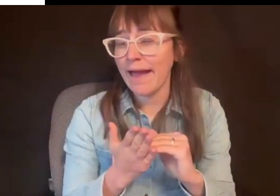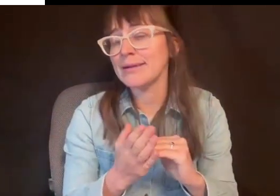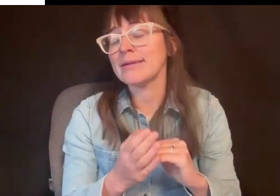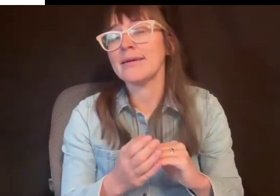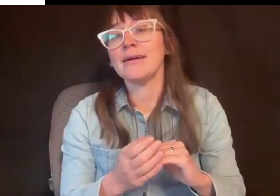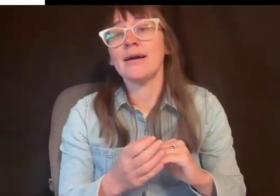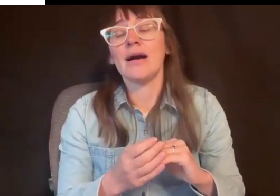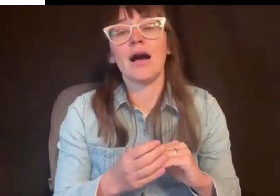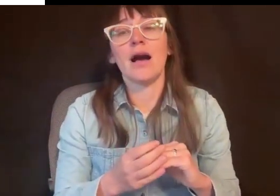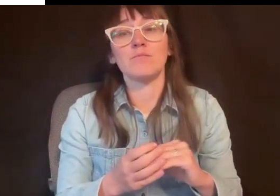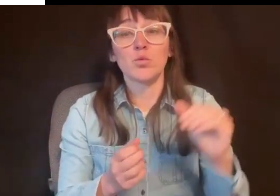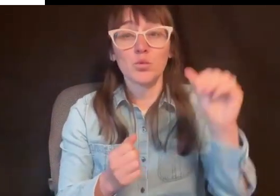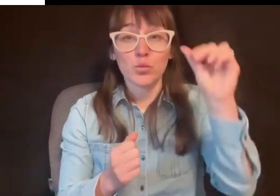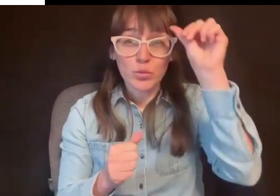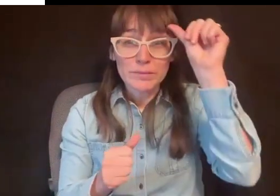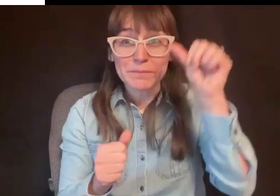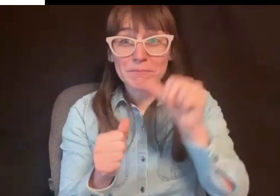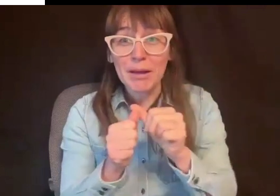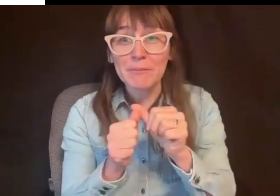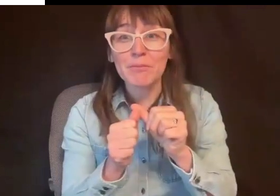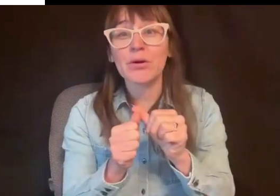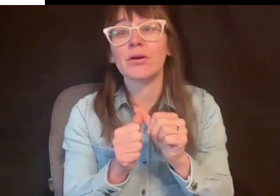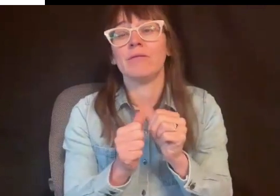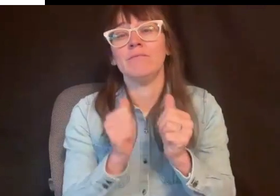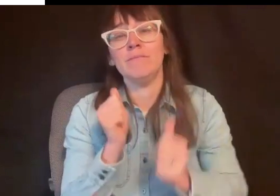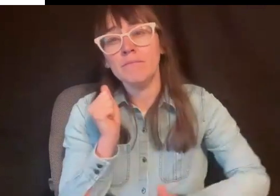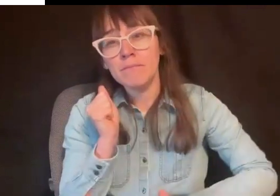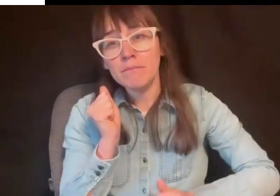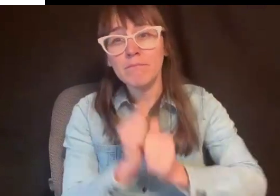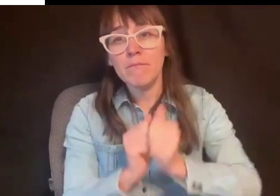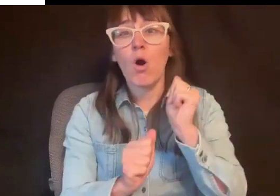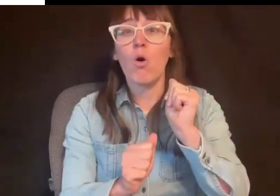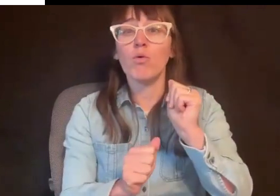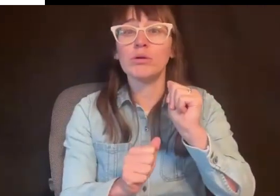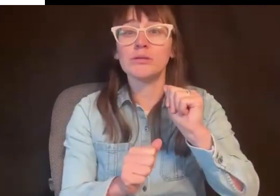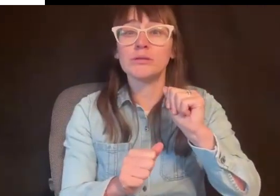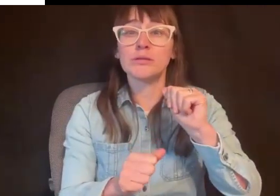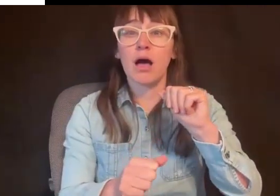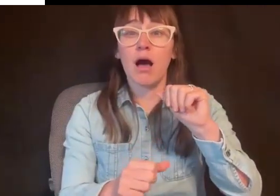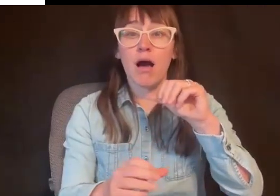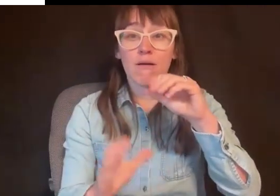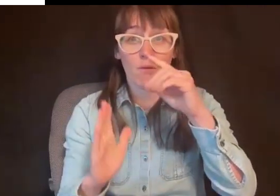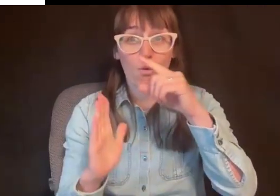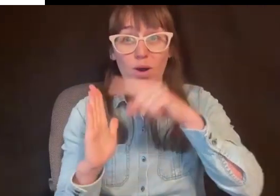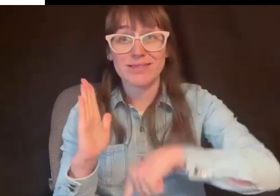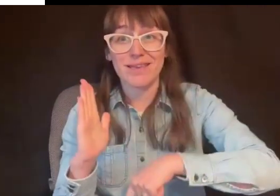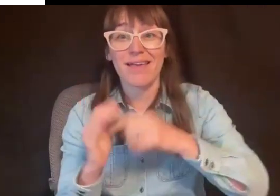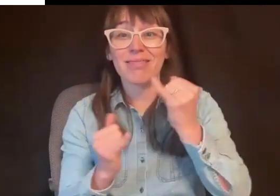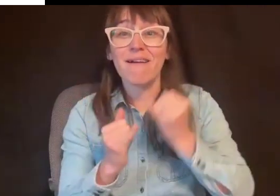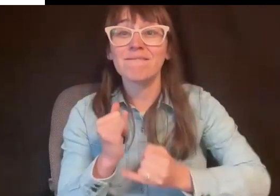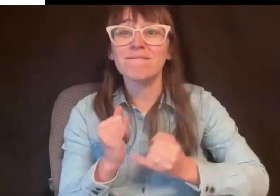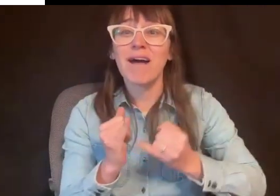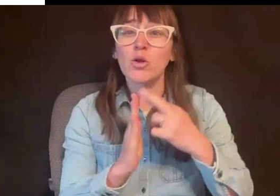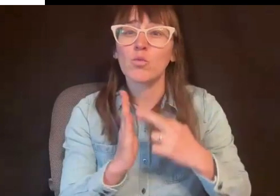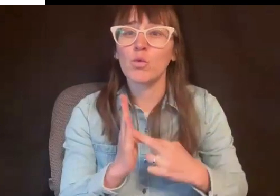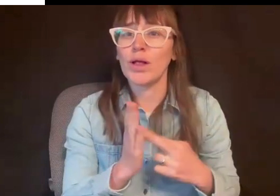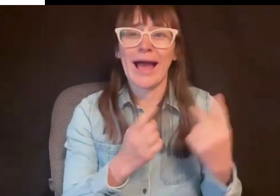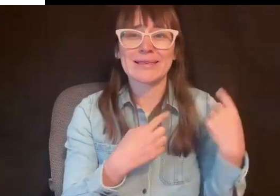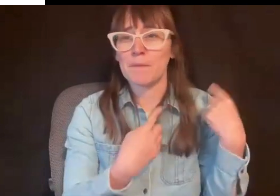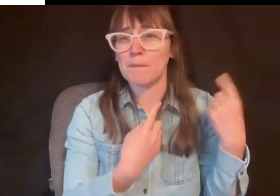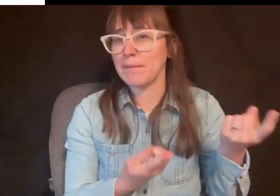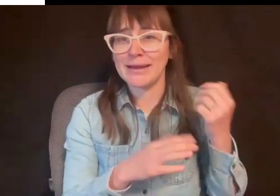important to remember that the vast majority of what is included in the final rule are long-established Older Americans